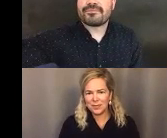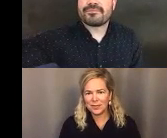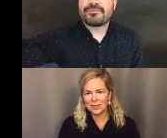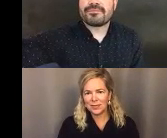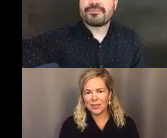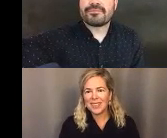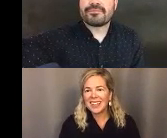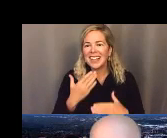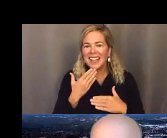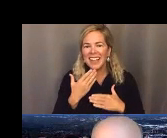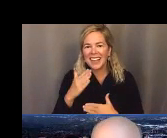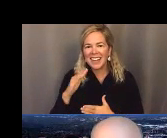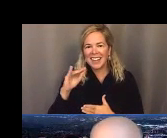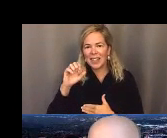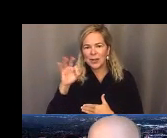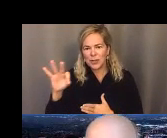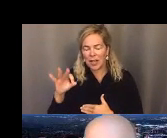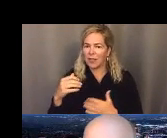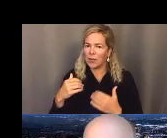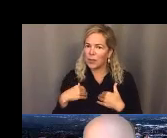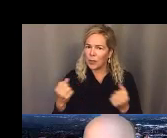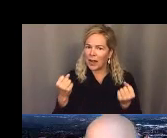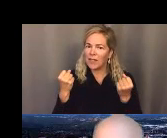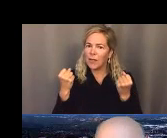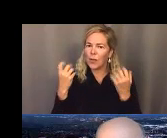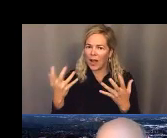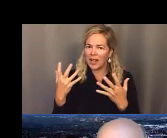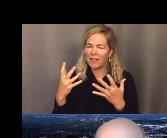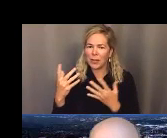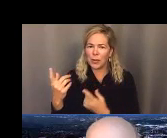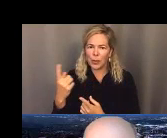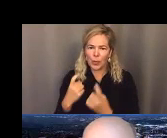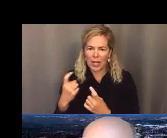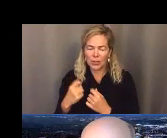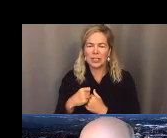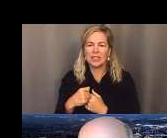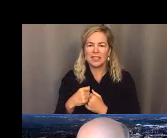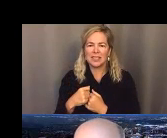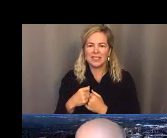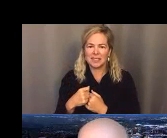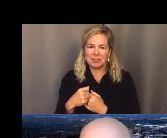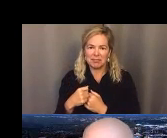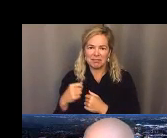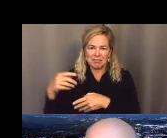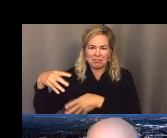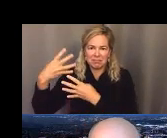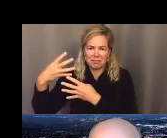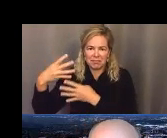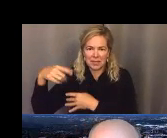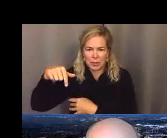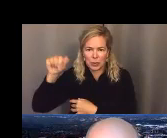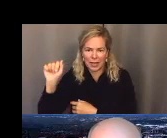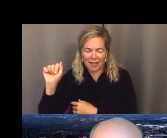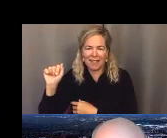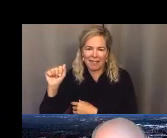Thank you, Jeff. So we have quite a few questions in the Q&A. So I'll do my best